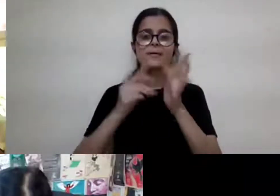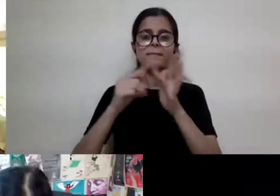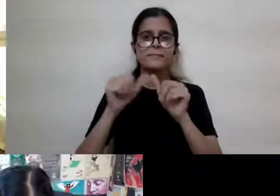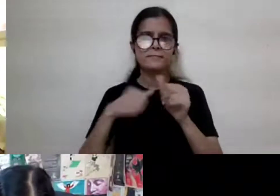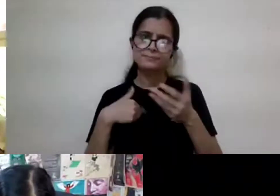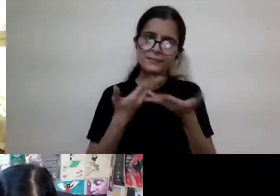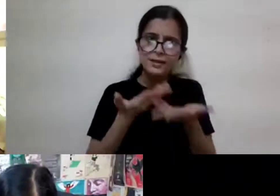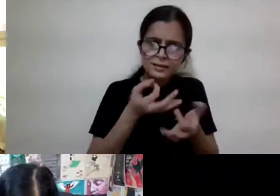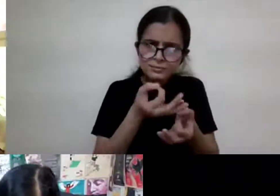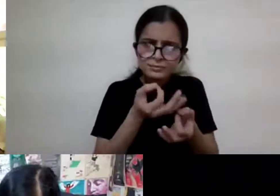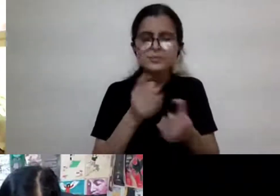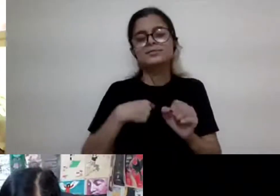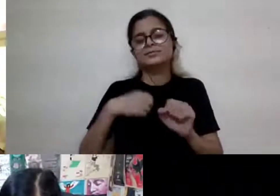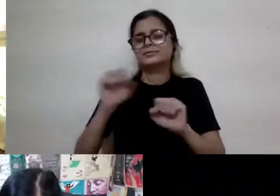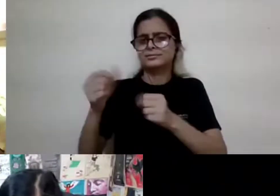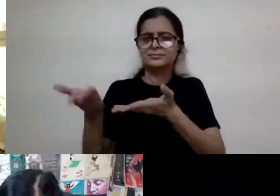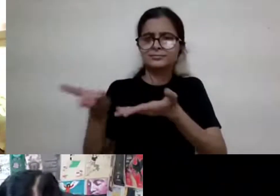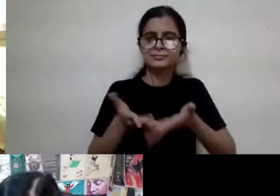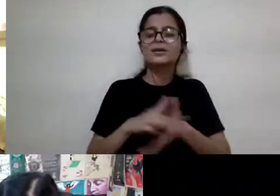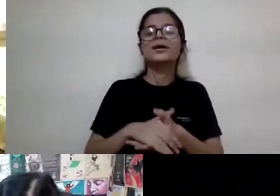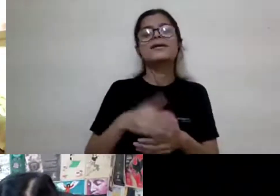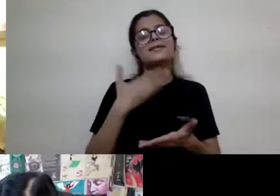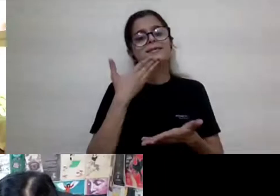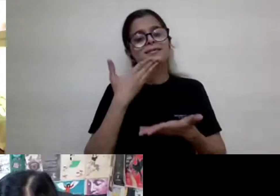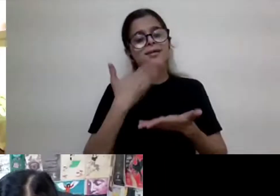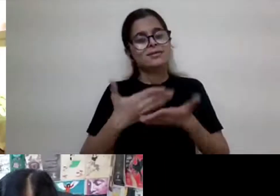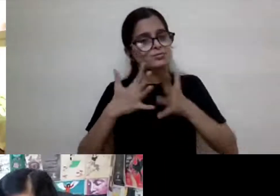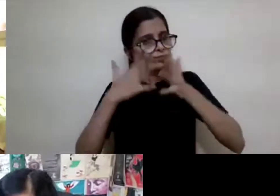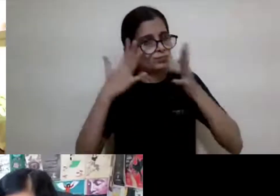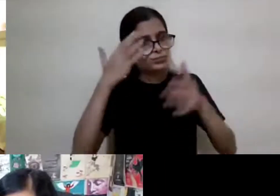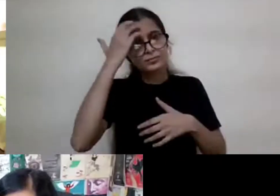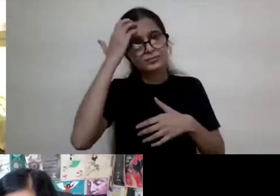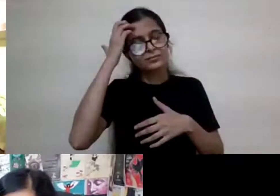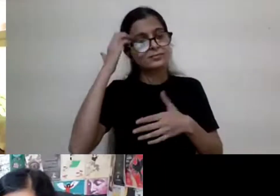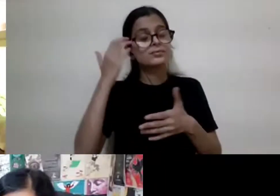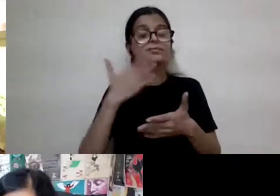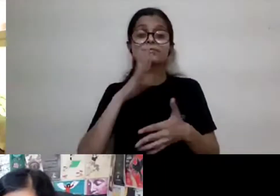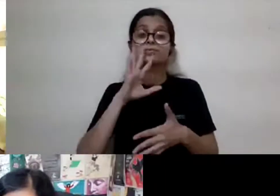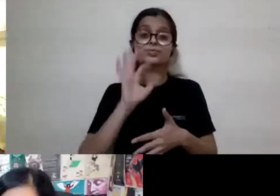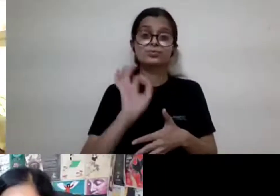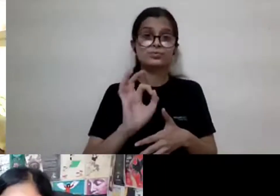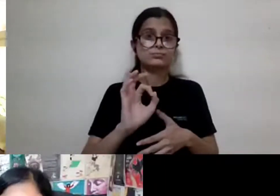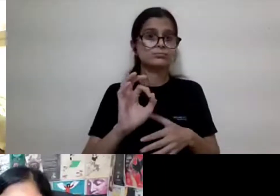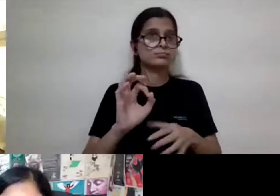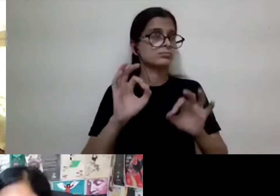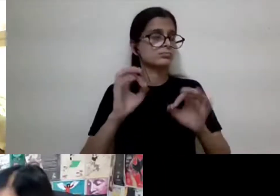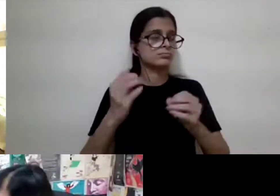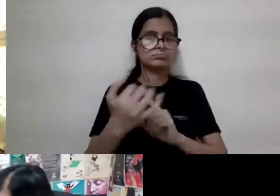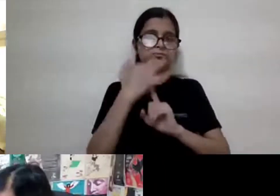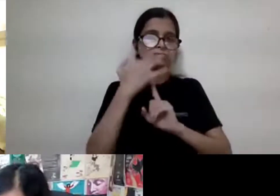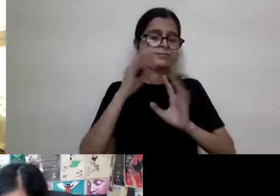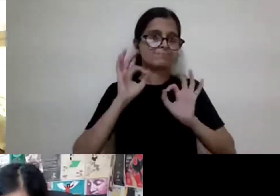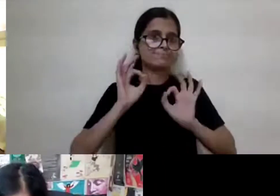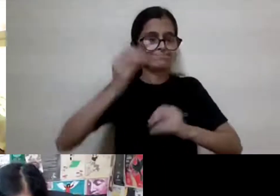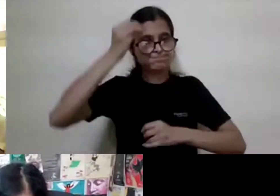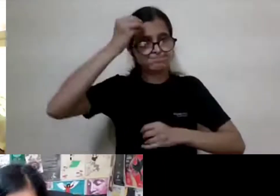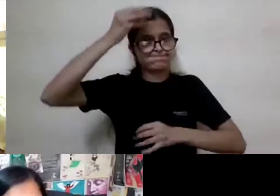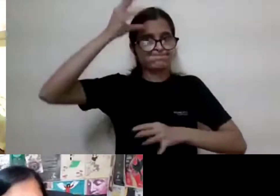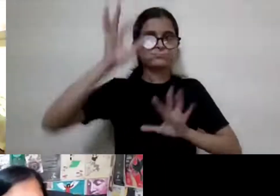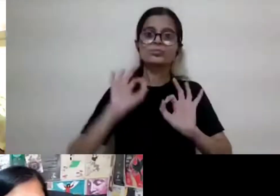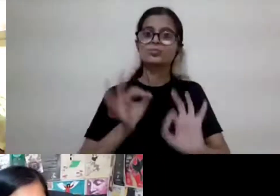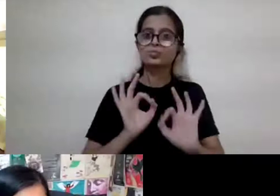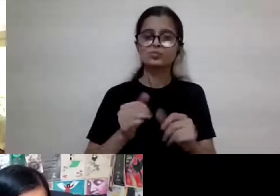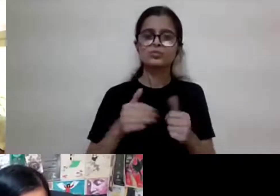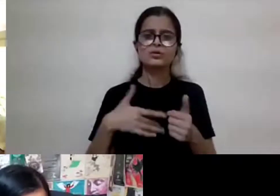ma'am. Thank you, sir, for this. I mean, this is really marvelous. In spite of being